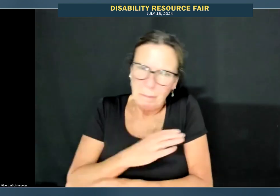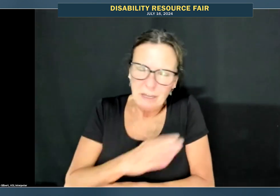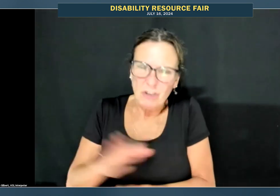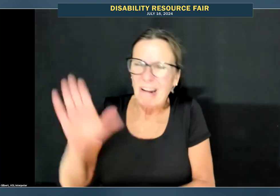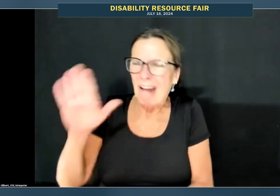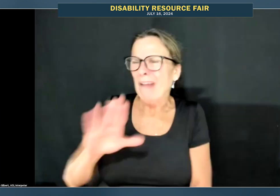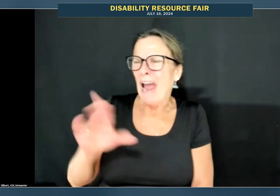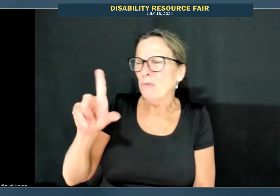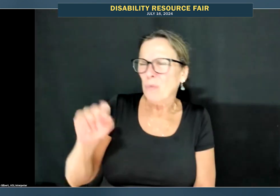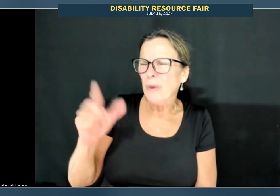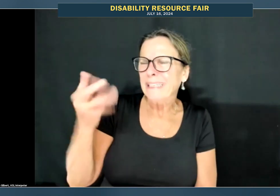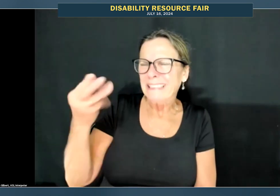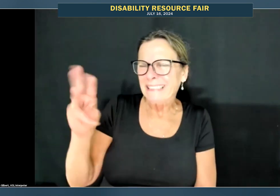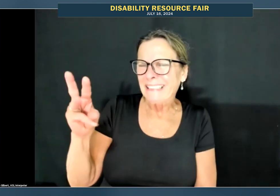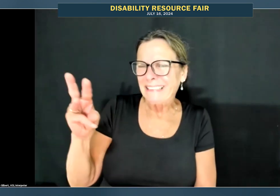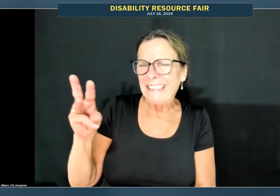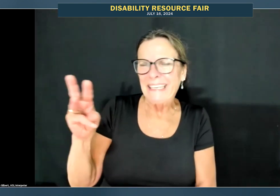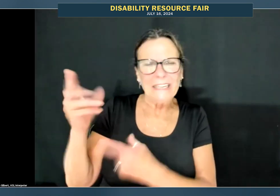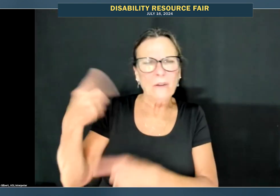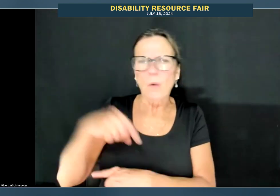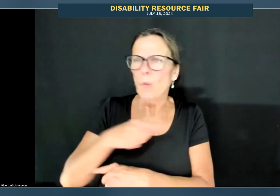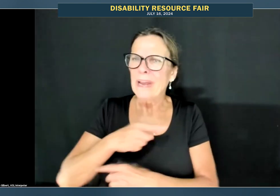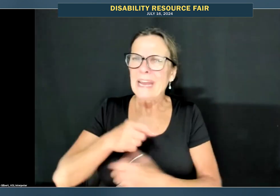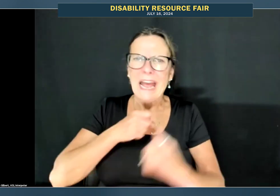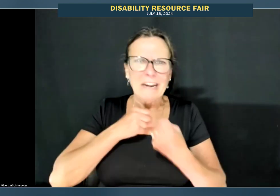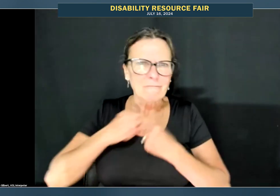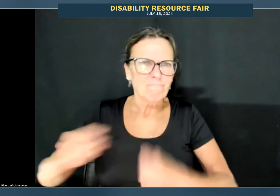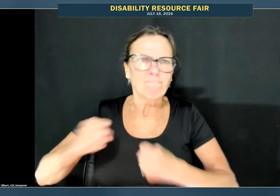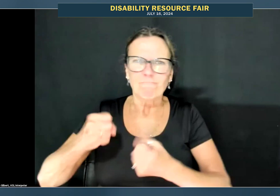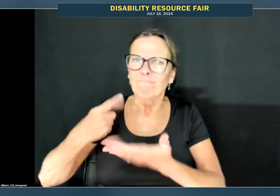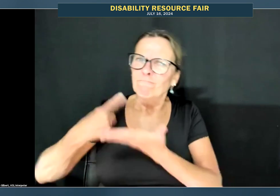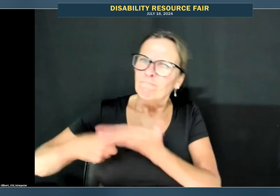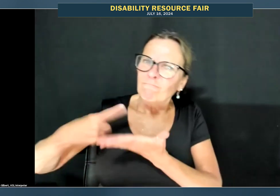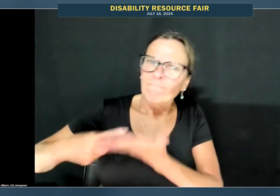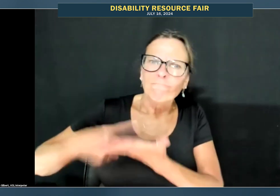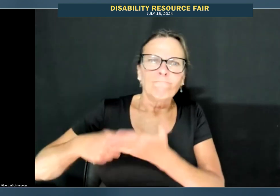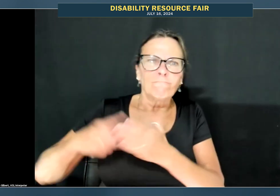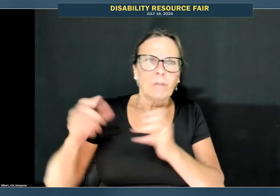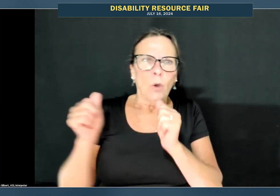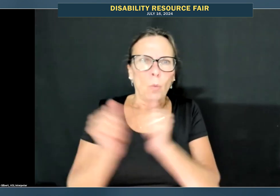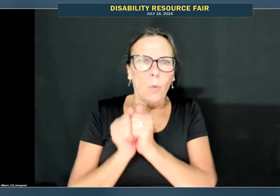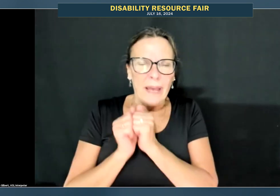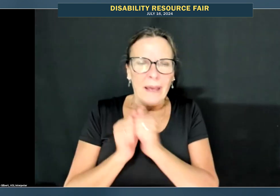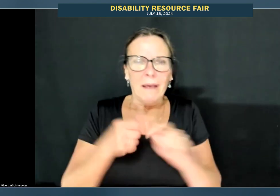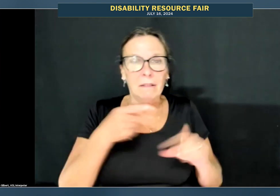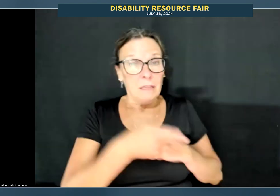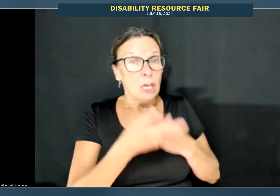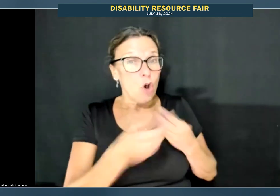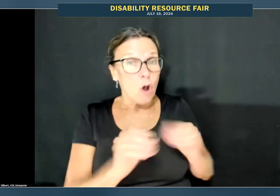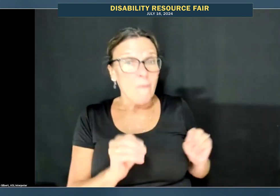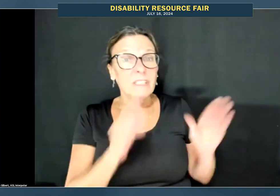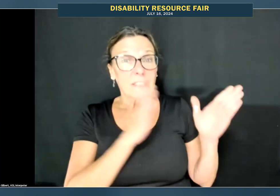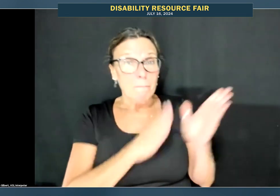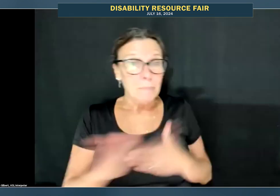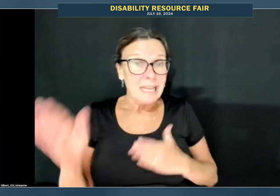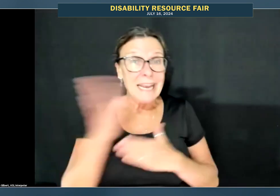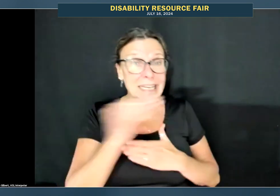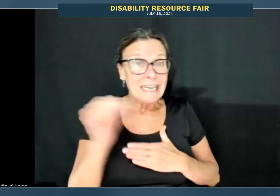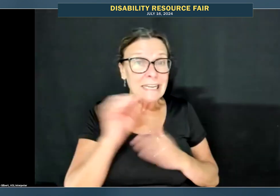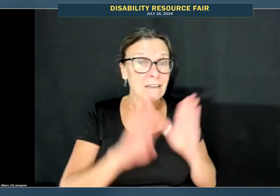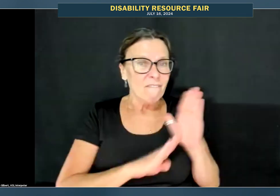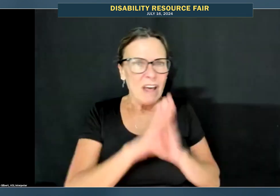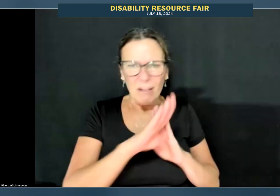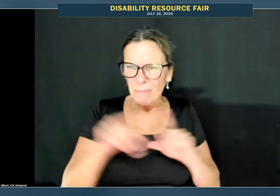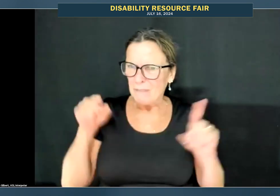2016, we had a strong conversation with the Office of Planning and Development, basically